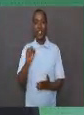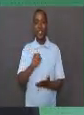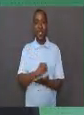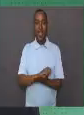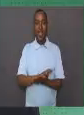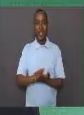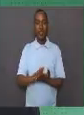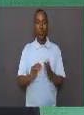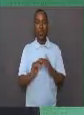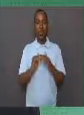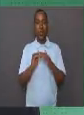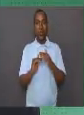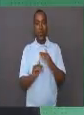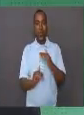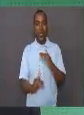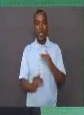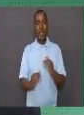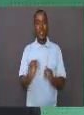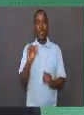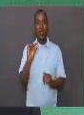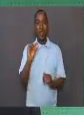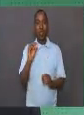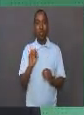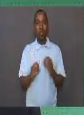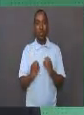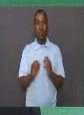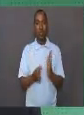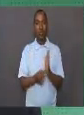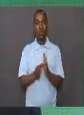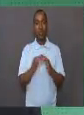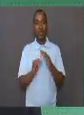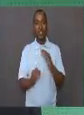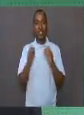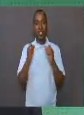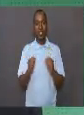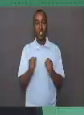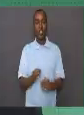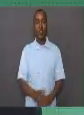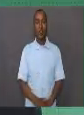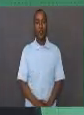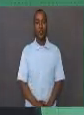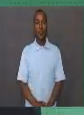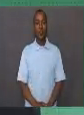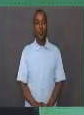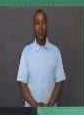or reduce the number of microorganisms that are present.